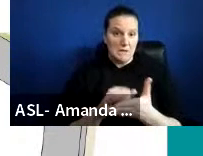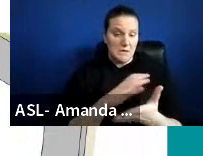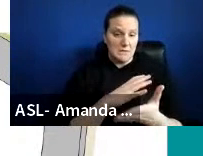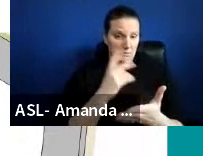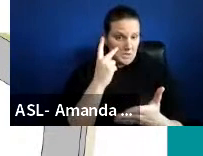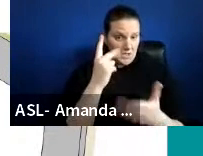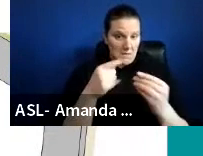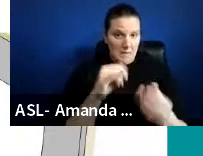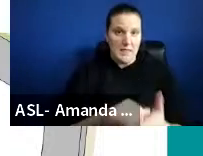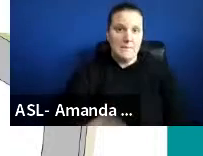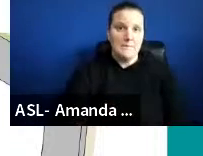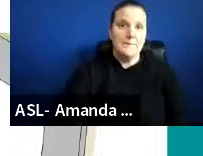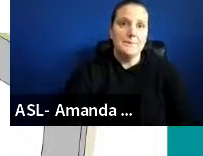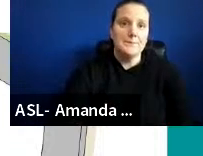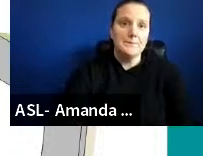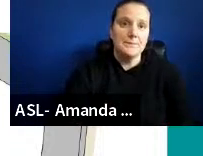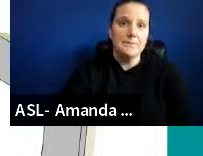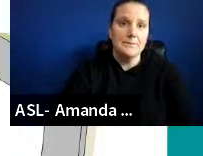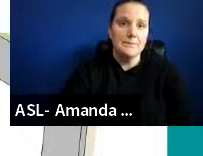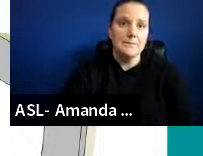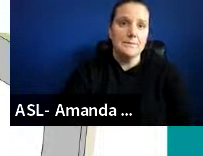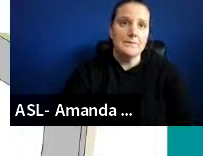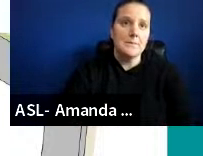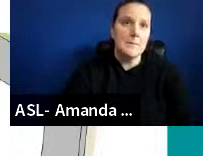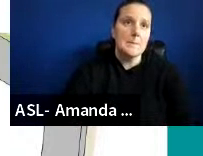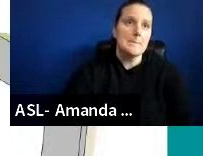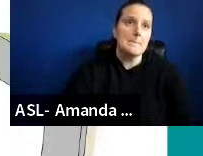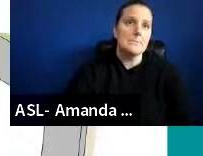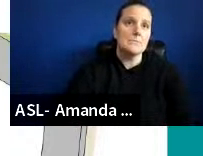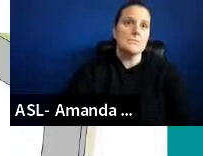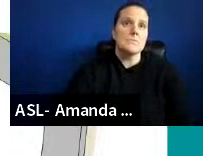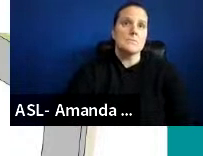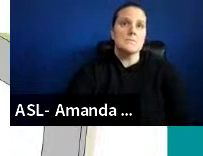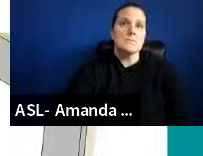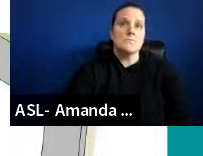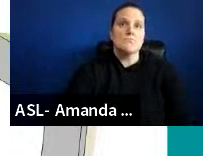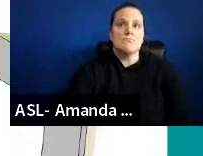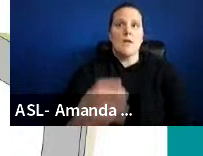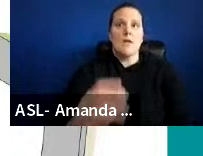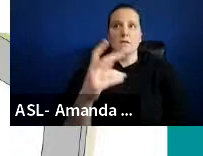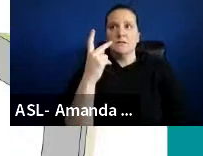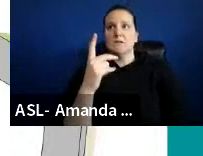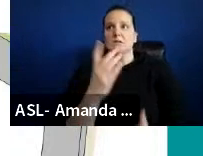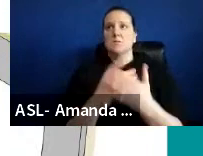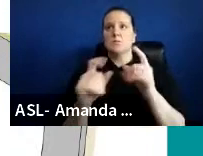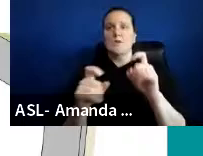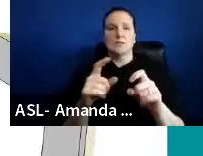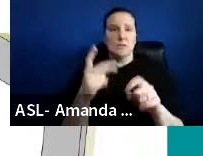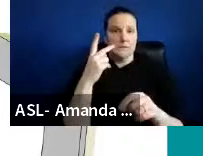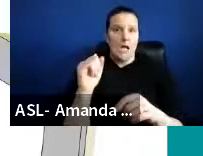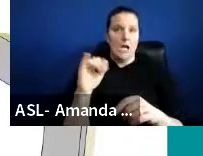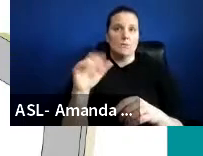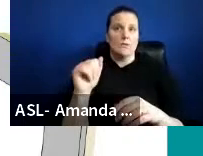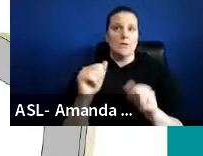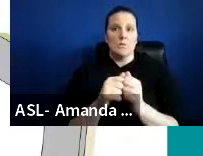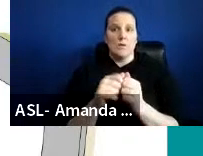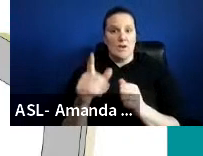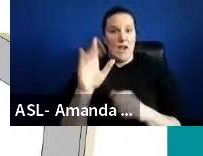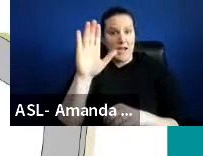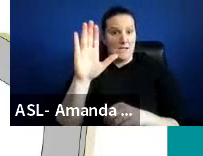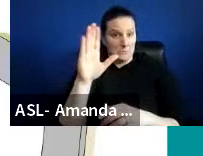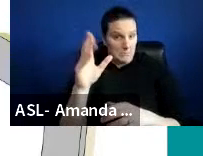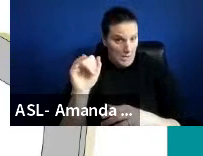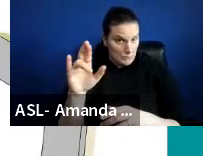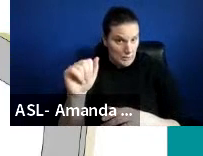Great. Well, with that, why don't we go ahead and take some questions? I see Irina with her hand up. Irina.